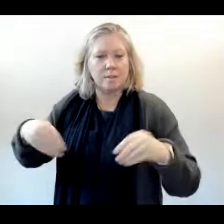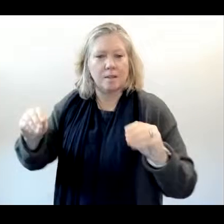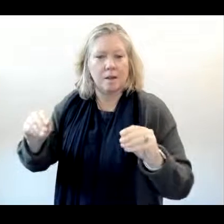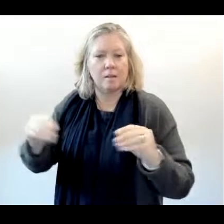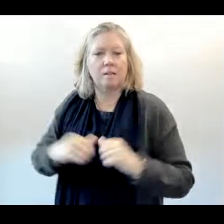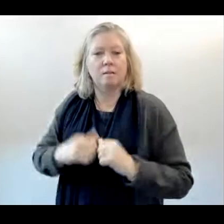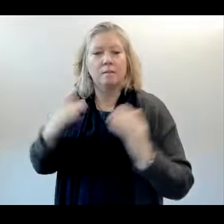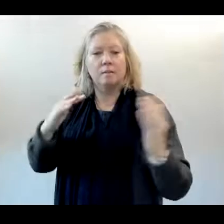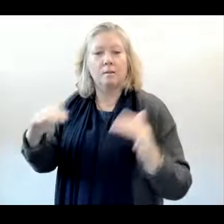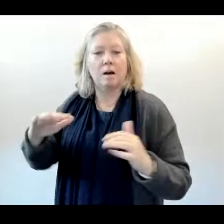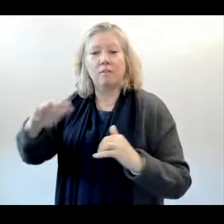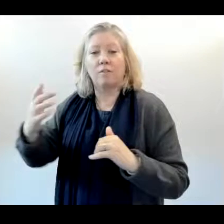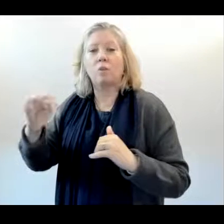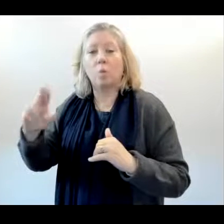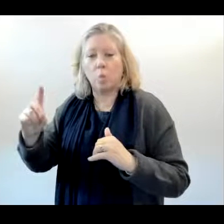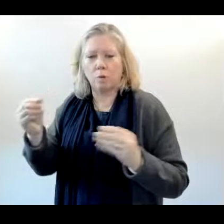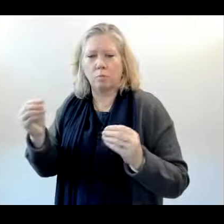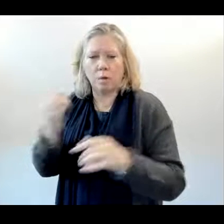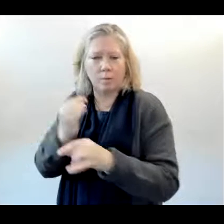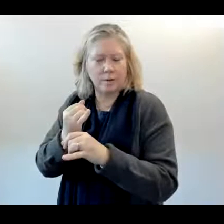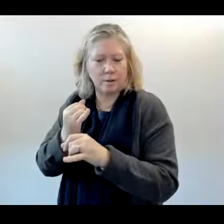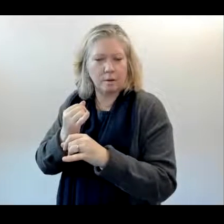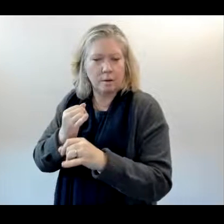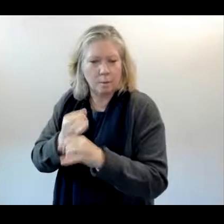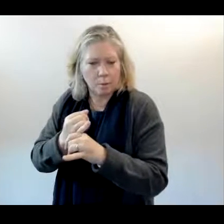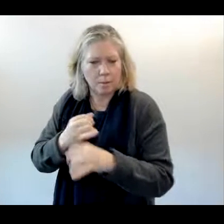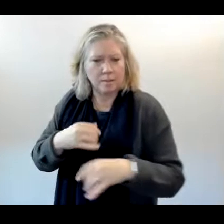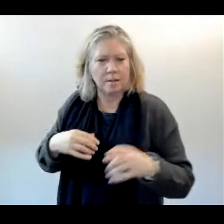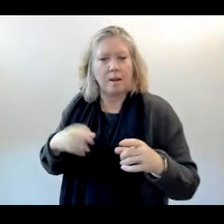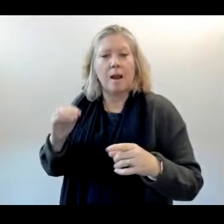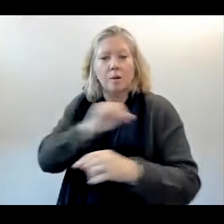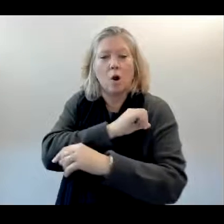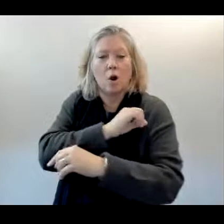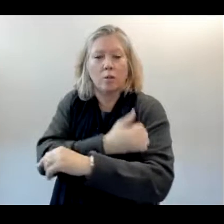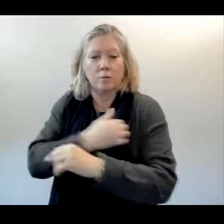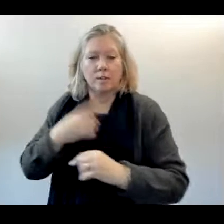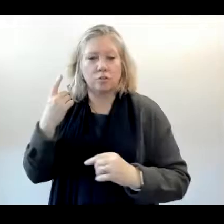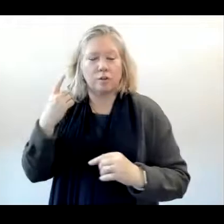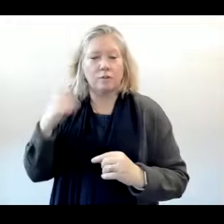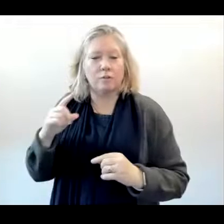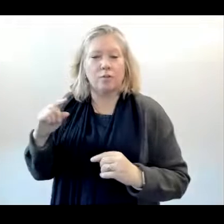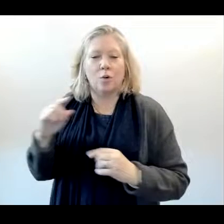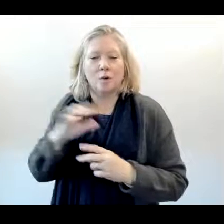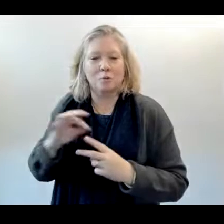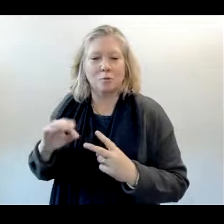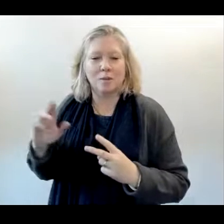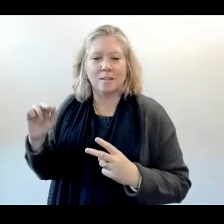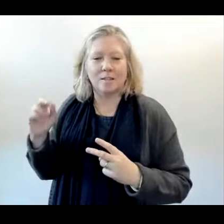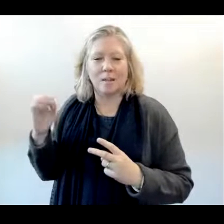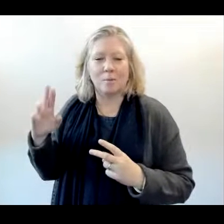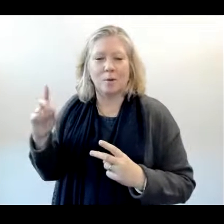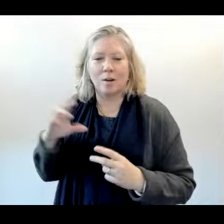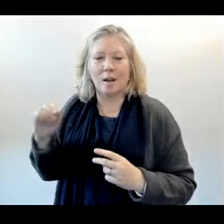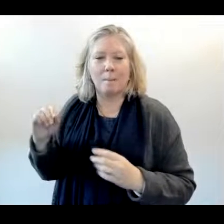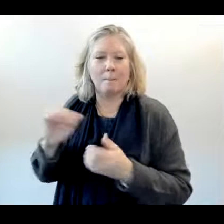Partnership Implementation Agreement with the City of Pittsburgh, the Housing Authority of the City of Pittsburgh, Trek Development Group or a related entity, and Allies and